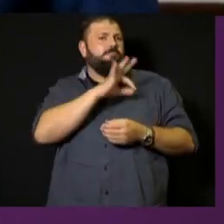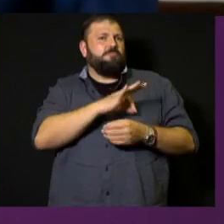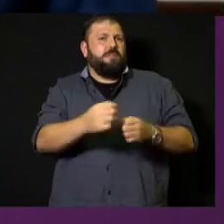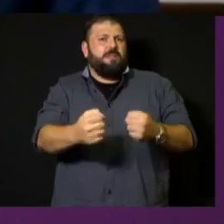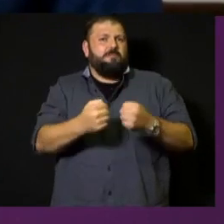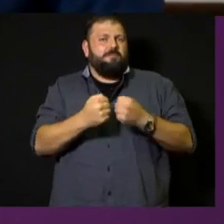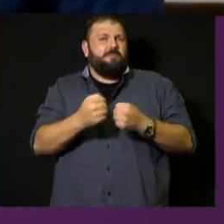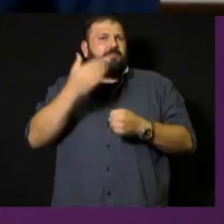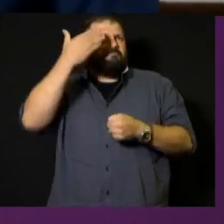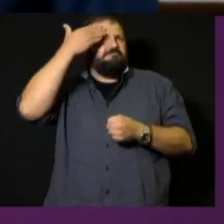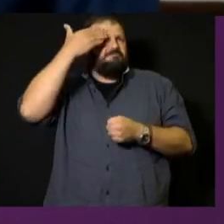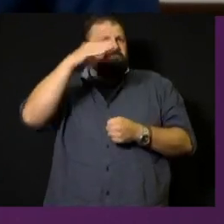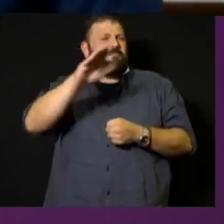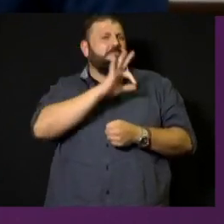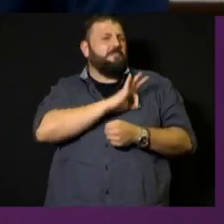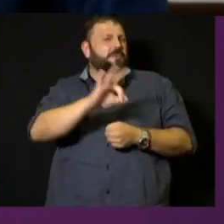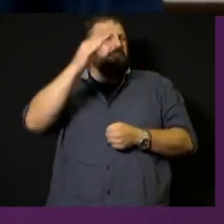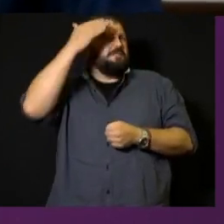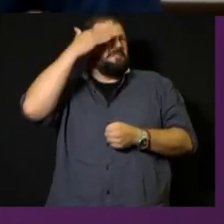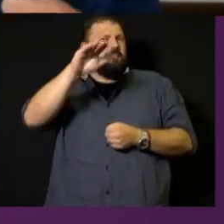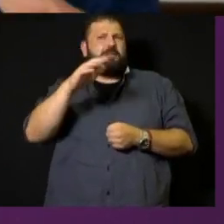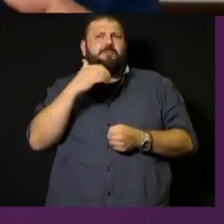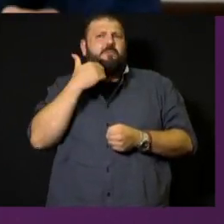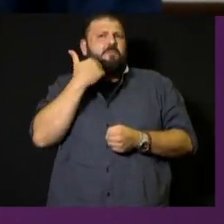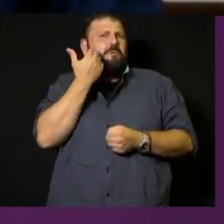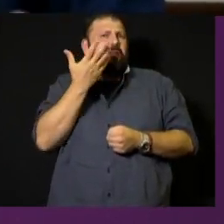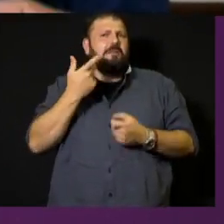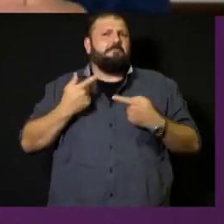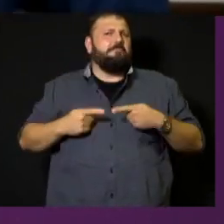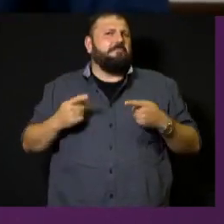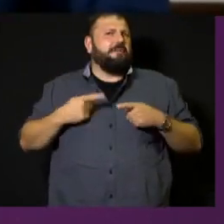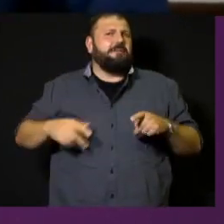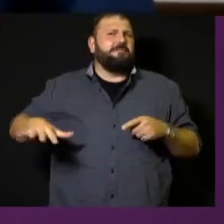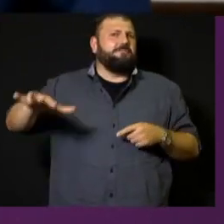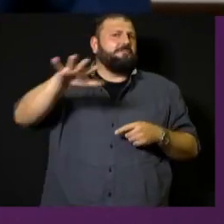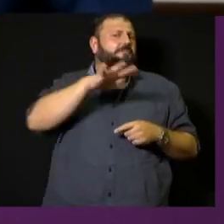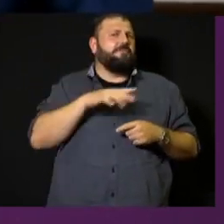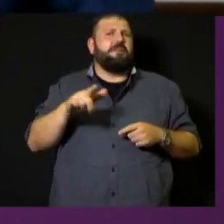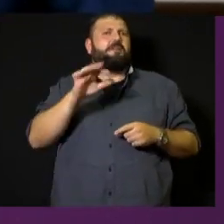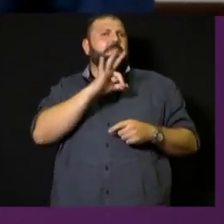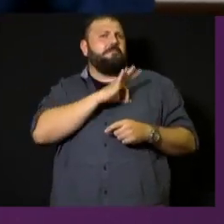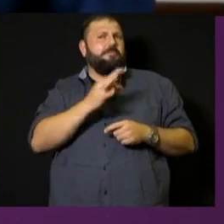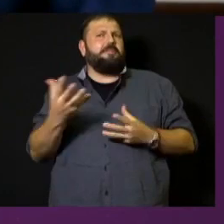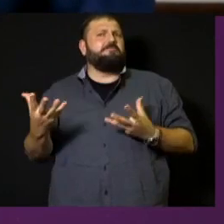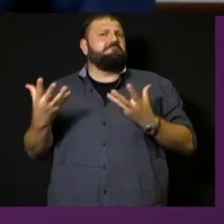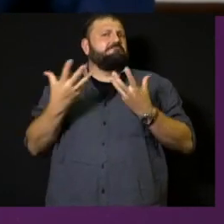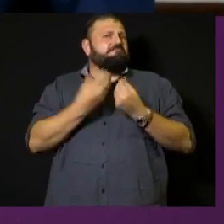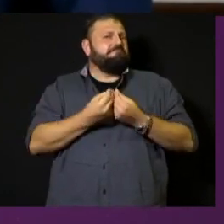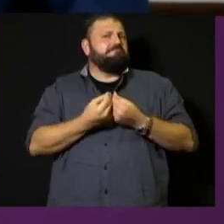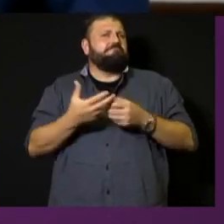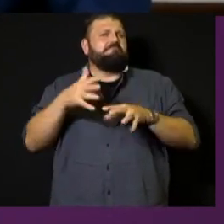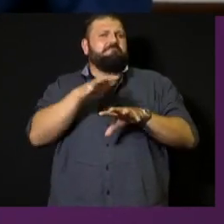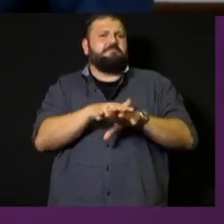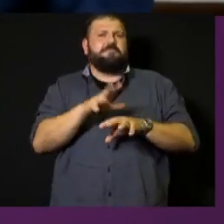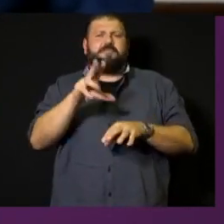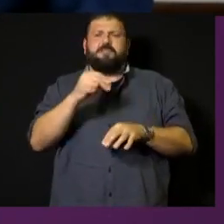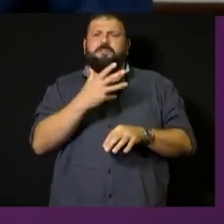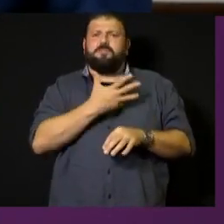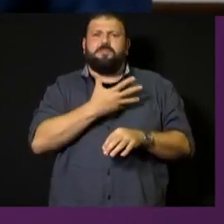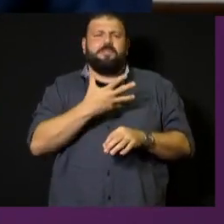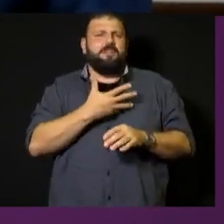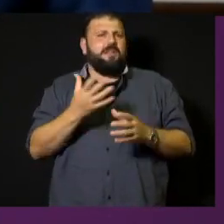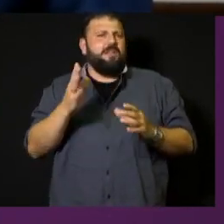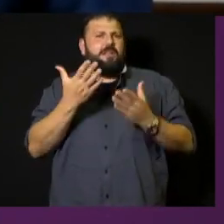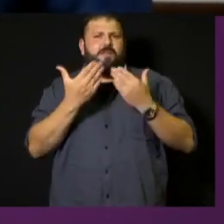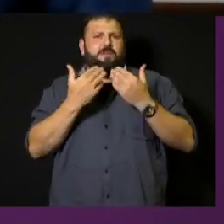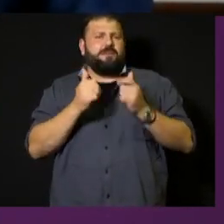the power of knowing that anyone in this company that